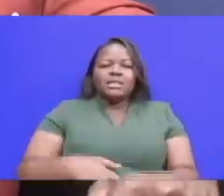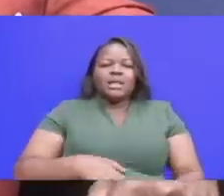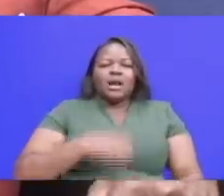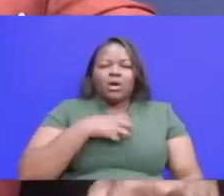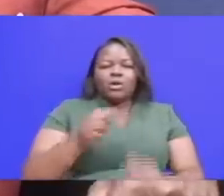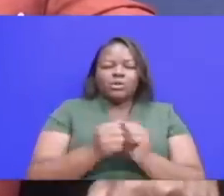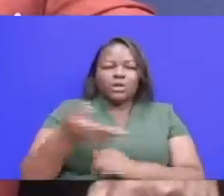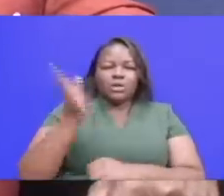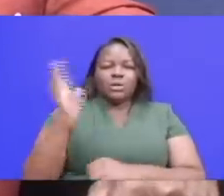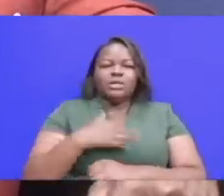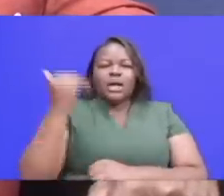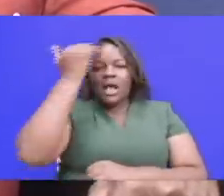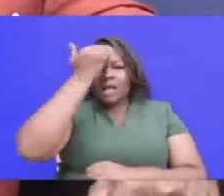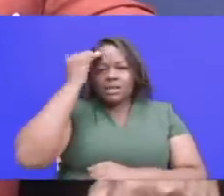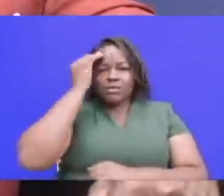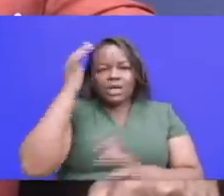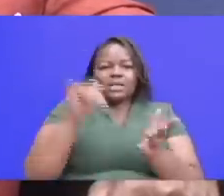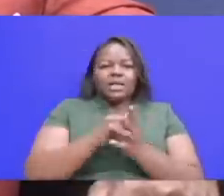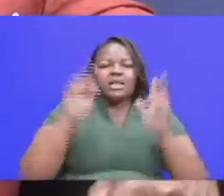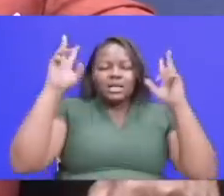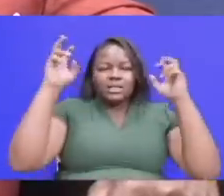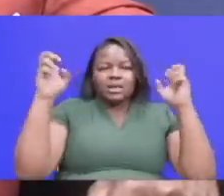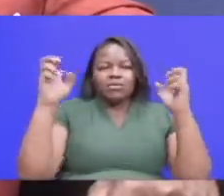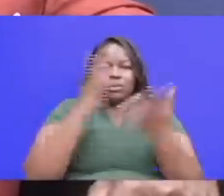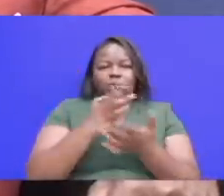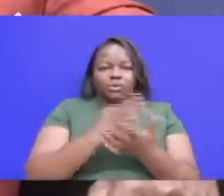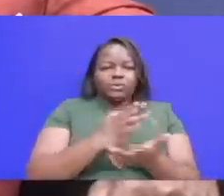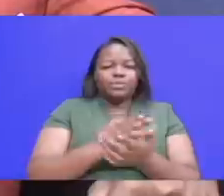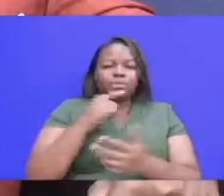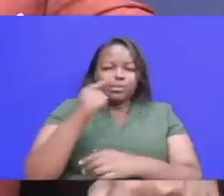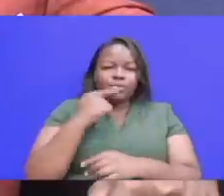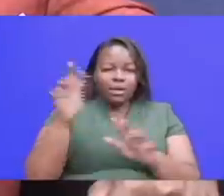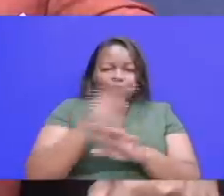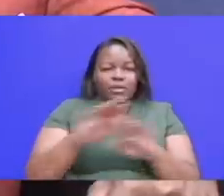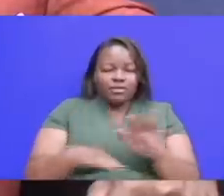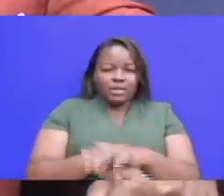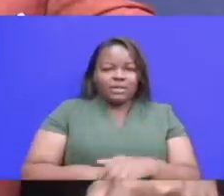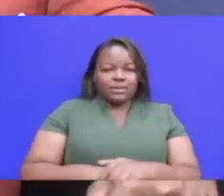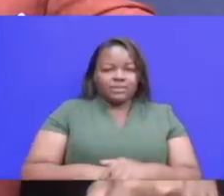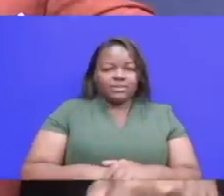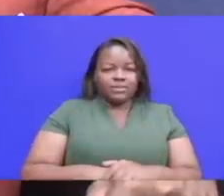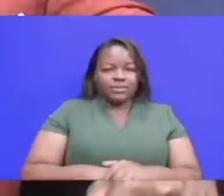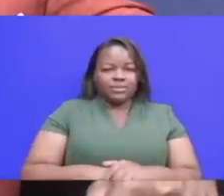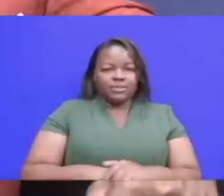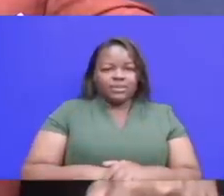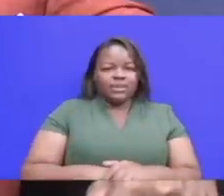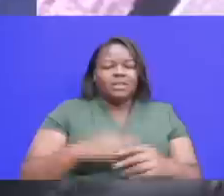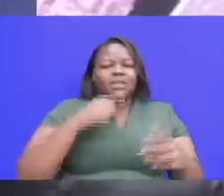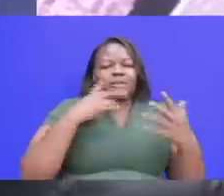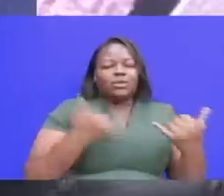they forget that the devil is also a propagator mm-hmm. of all these things. So, Amen. Beloved viewer, Mikok says some point